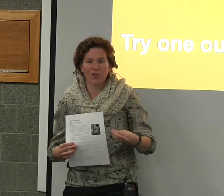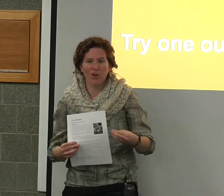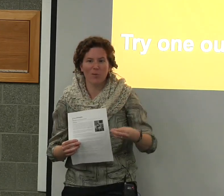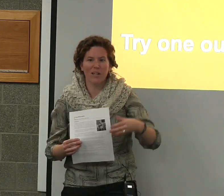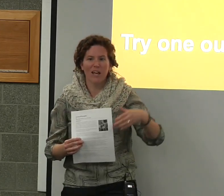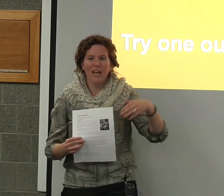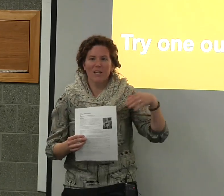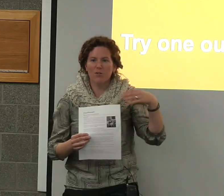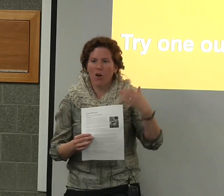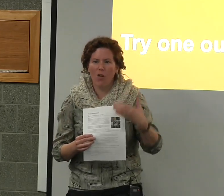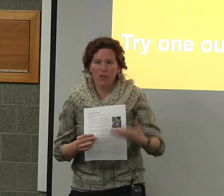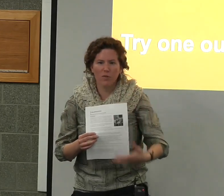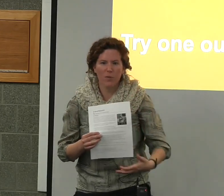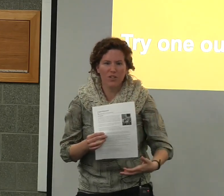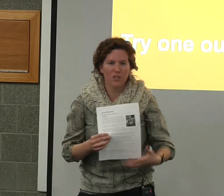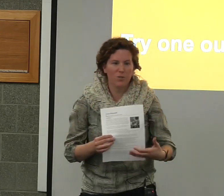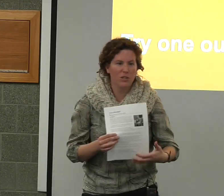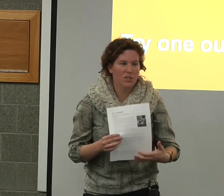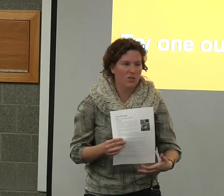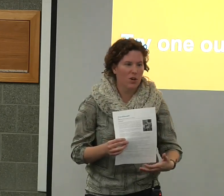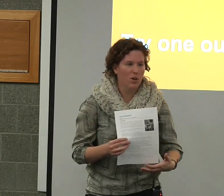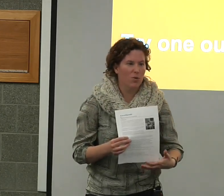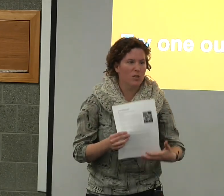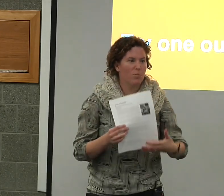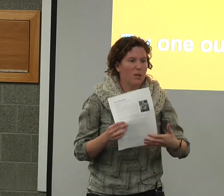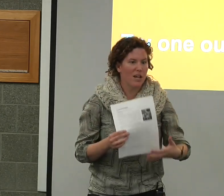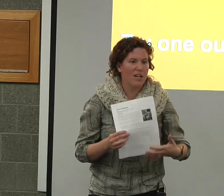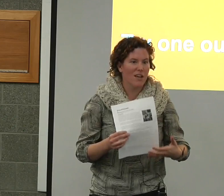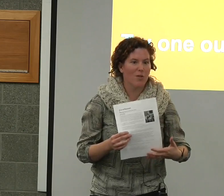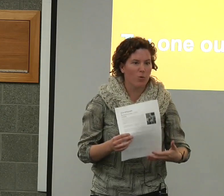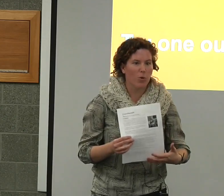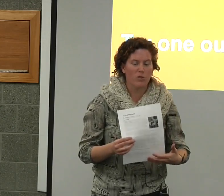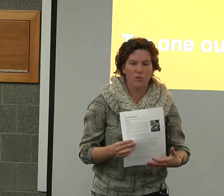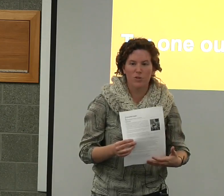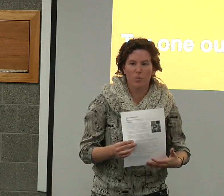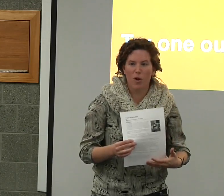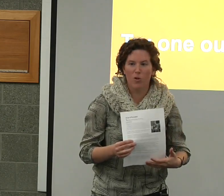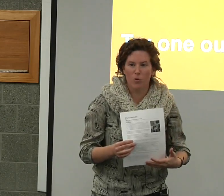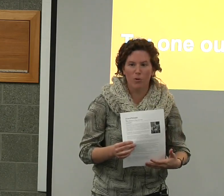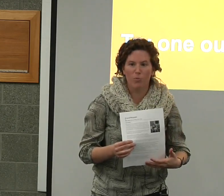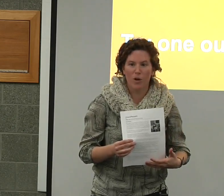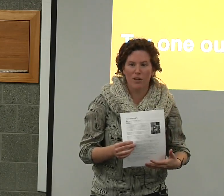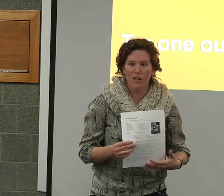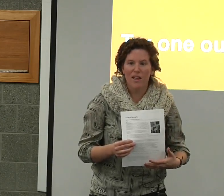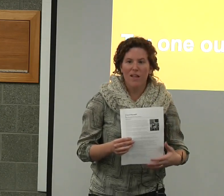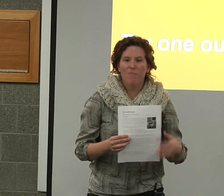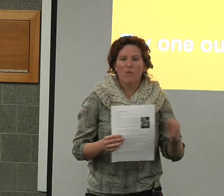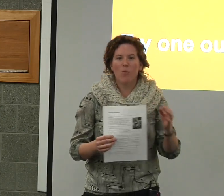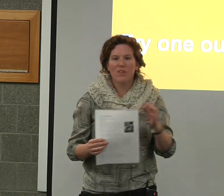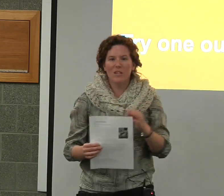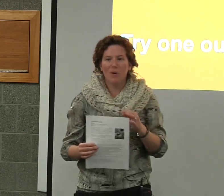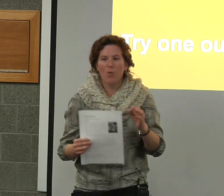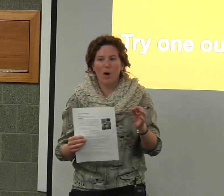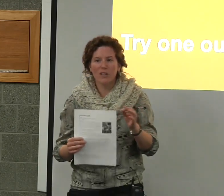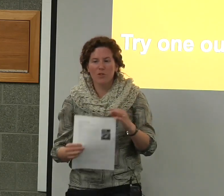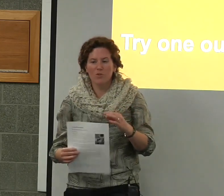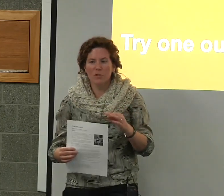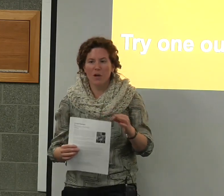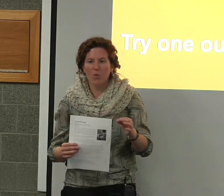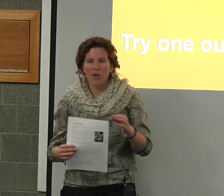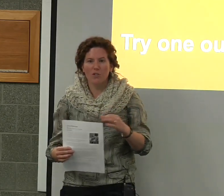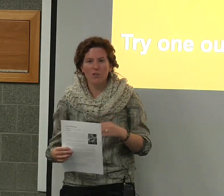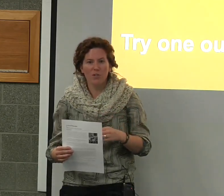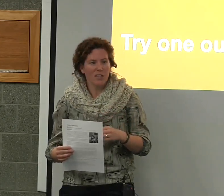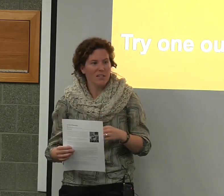you're the Secretary of the Army, here's all the information you need to know to play that role in your small group, right? When we think about